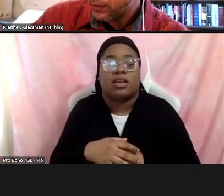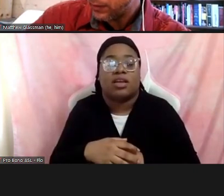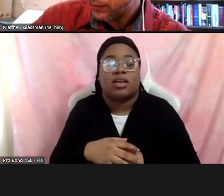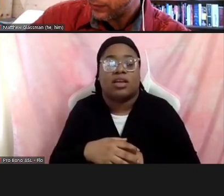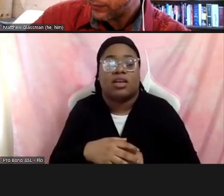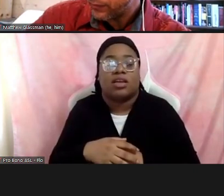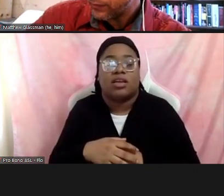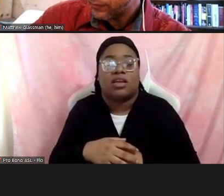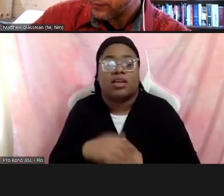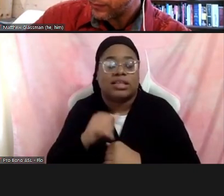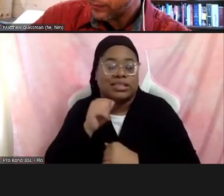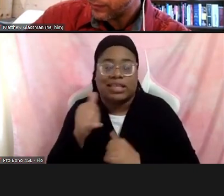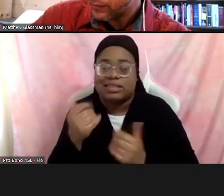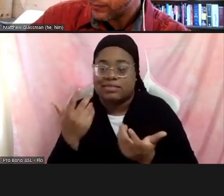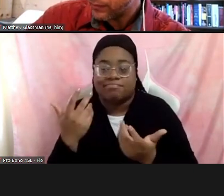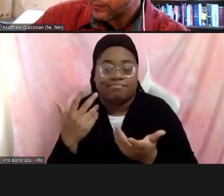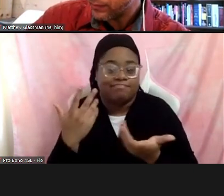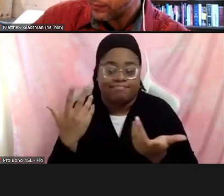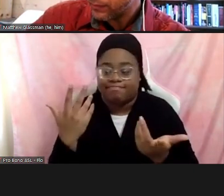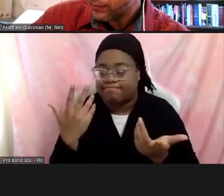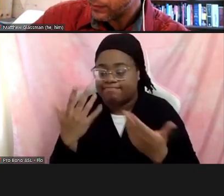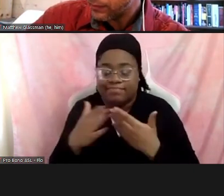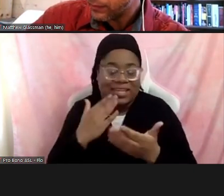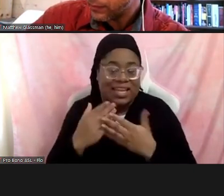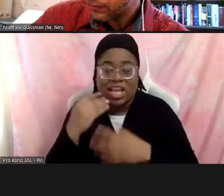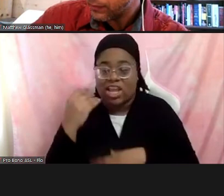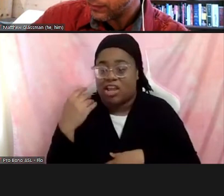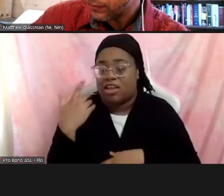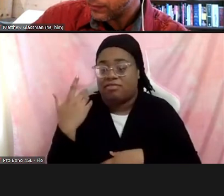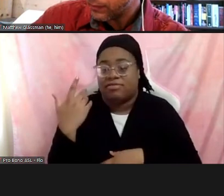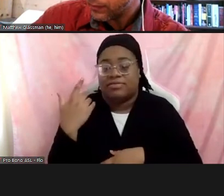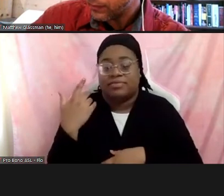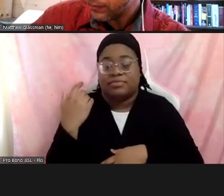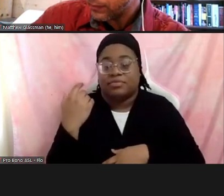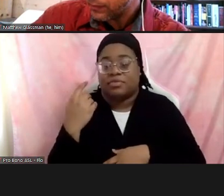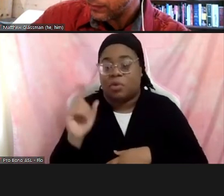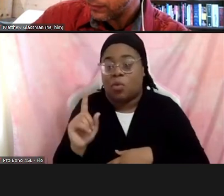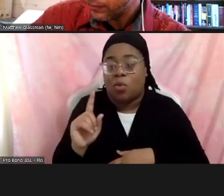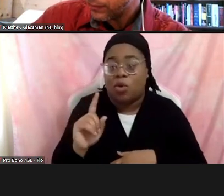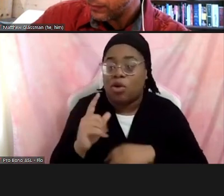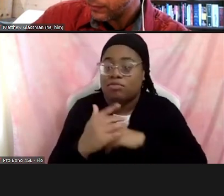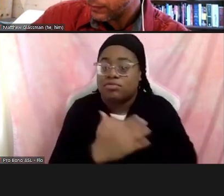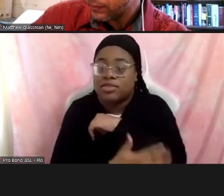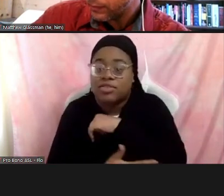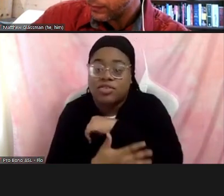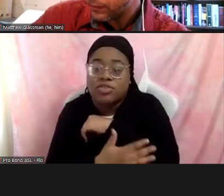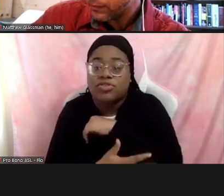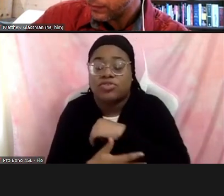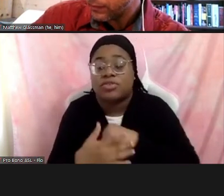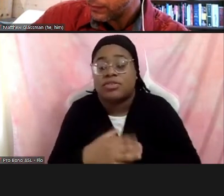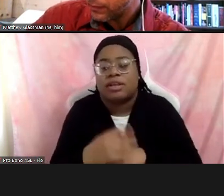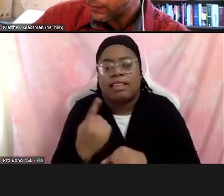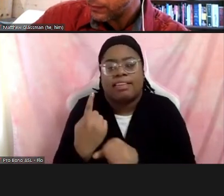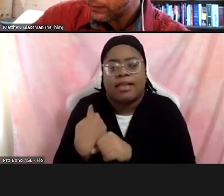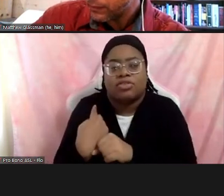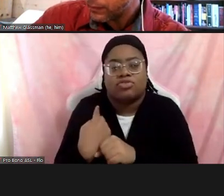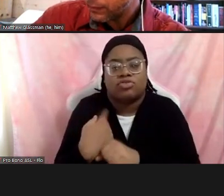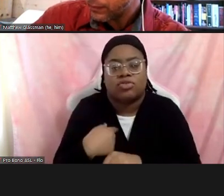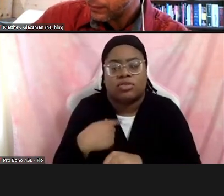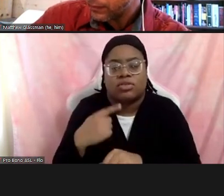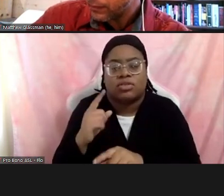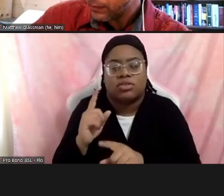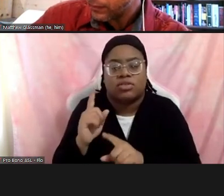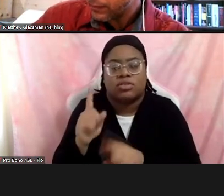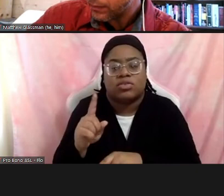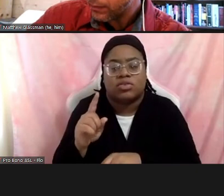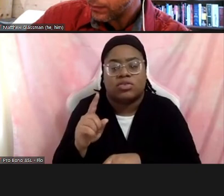it doesn't matter where they are at, what country. Last year I did workshops for Juilliard